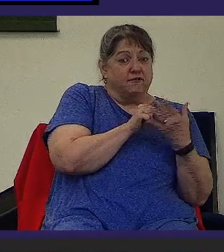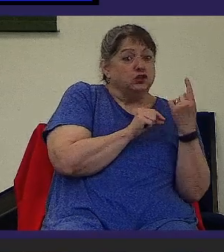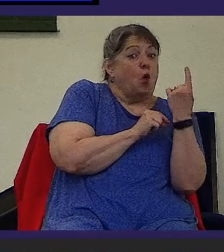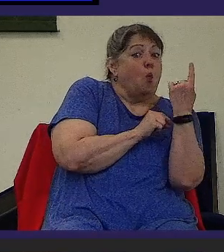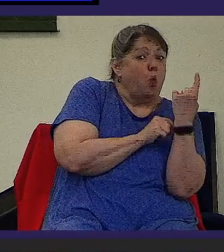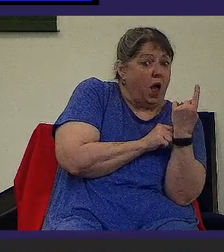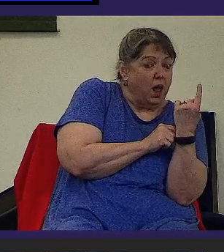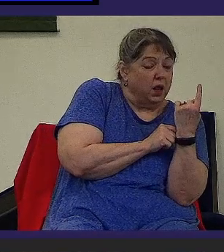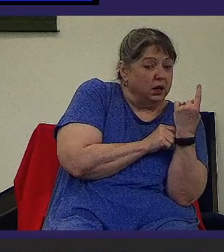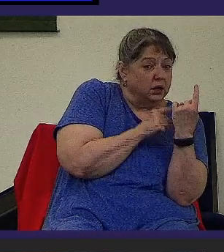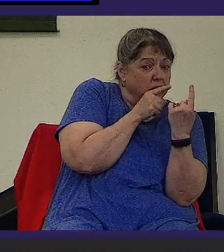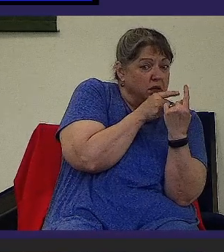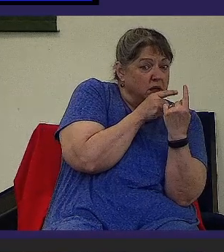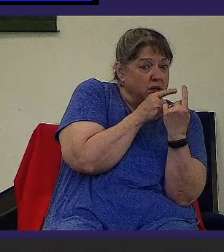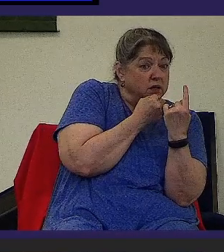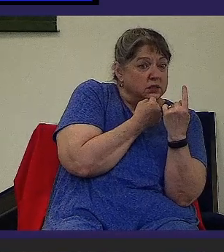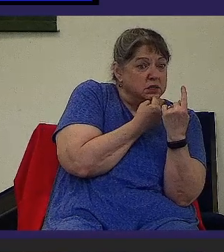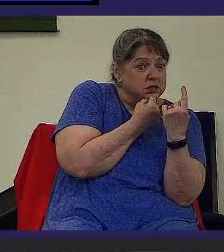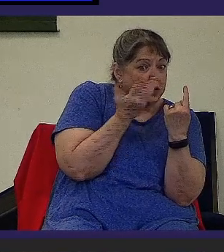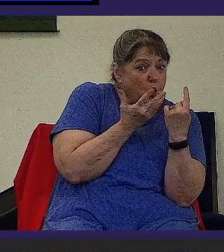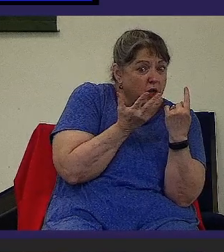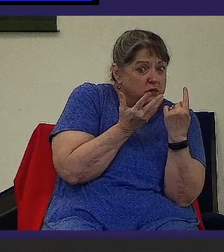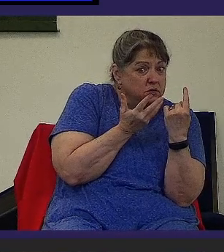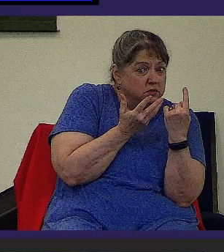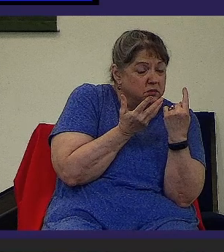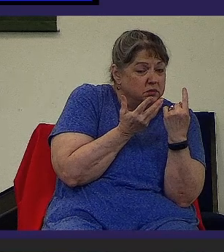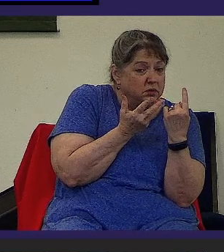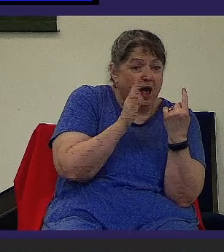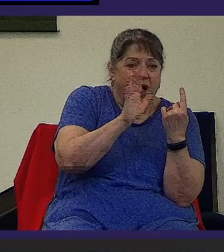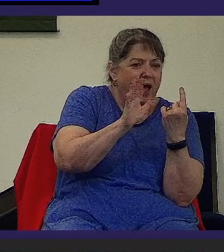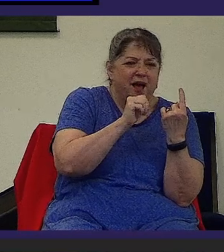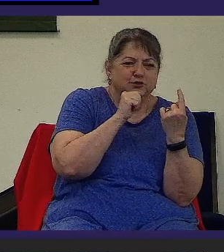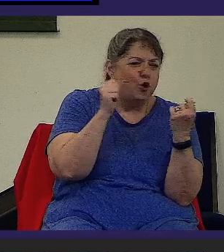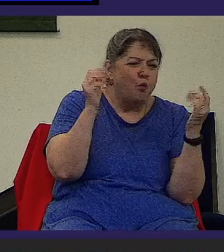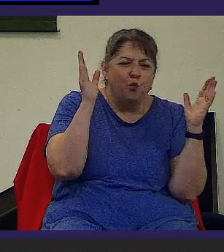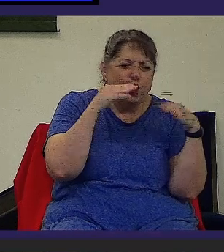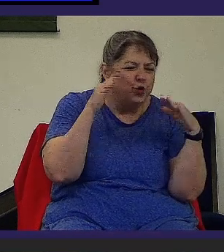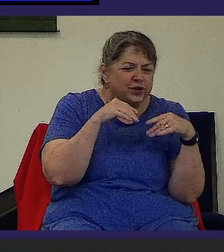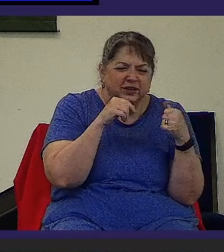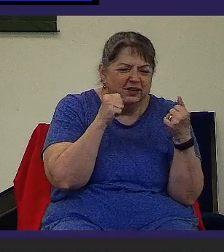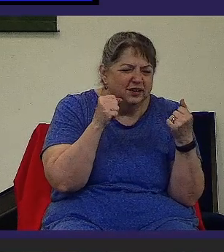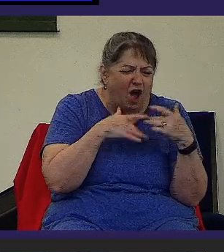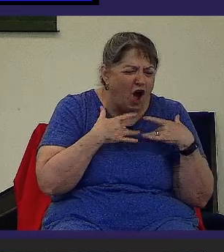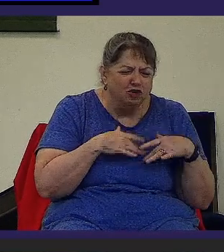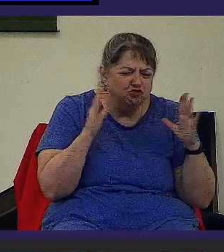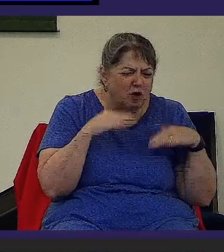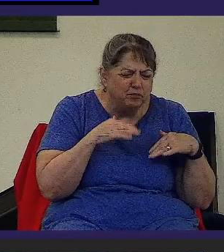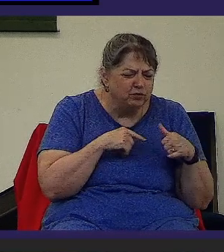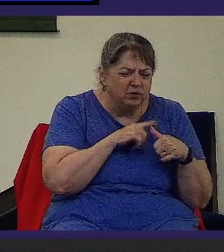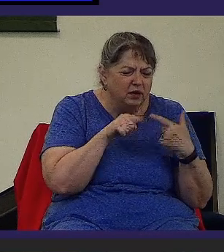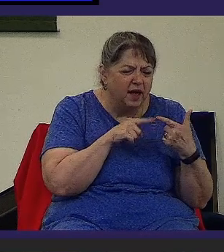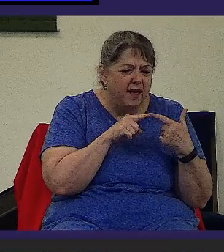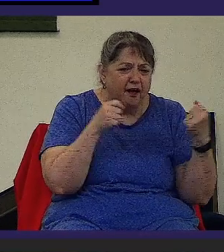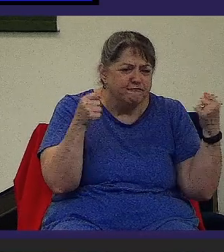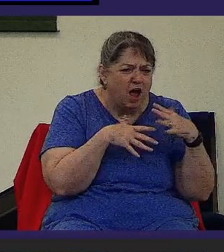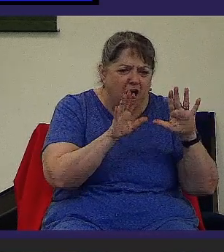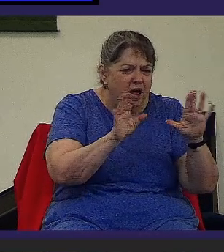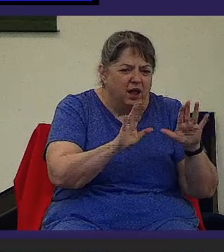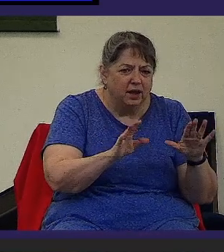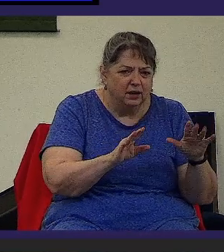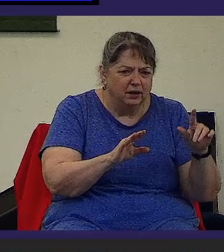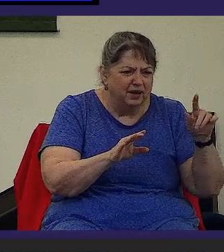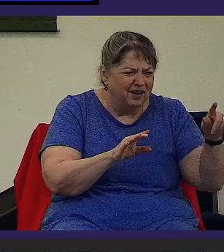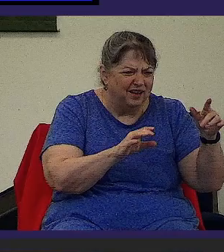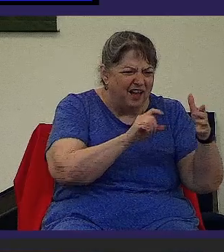word says verse says those same exact things do not let your hearts be troubled and do not be afraid remember that